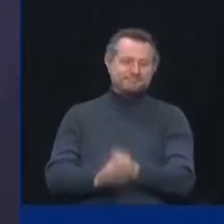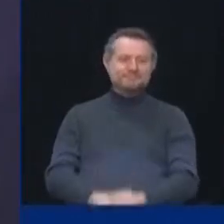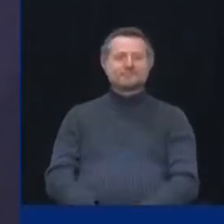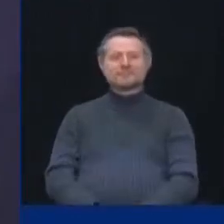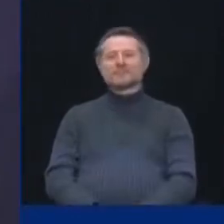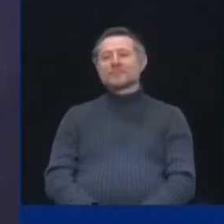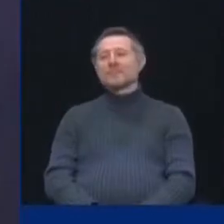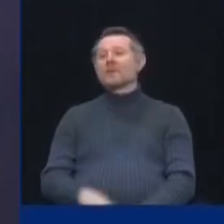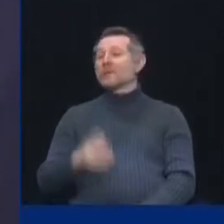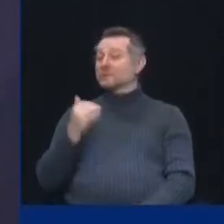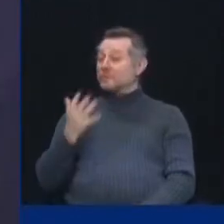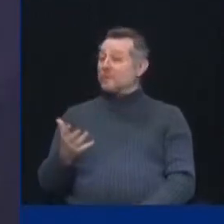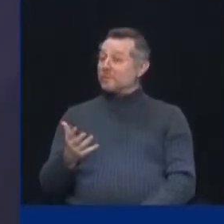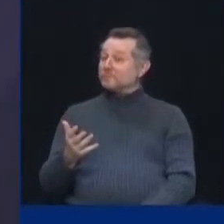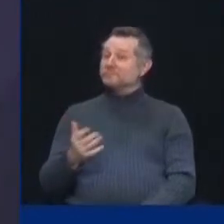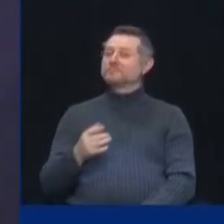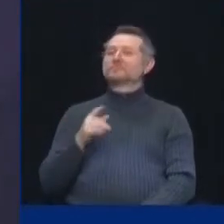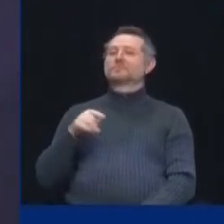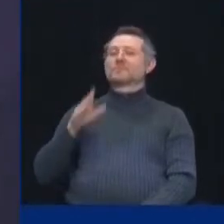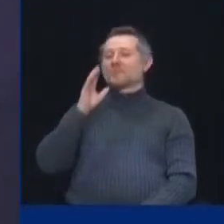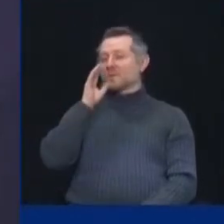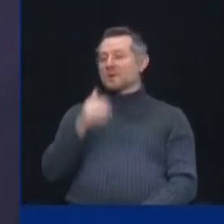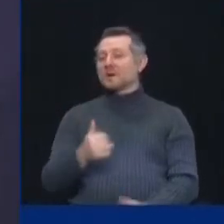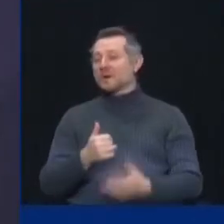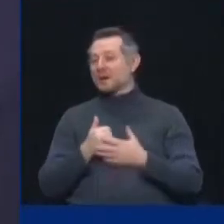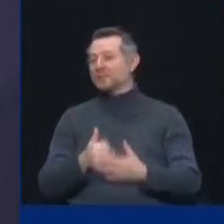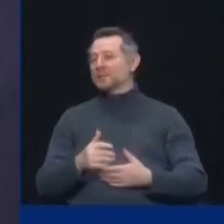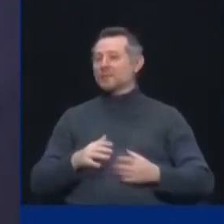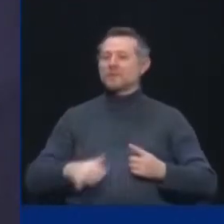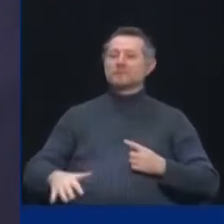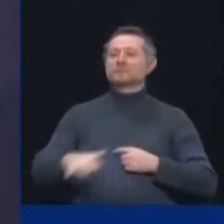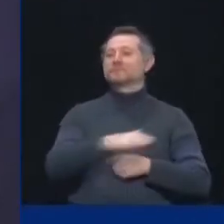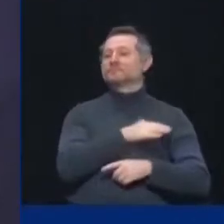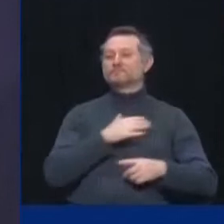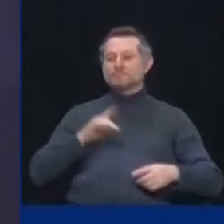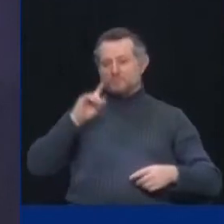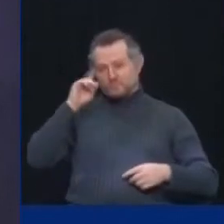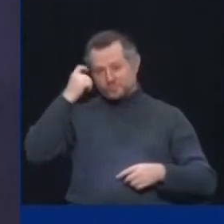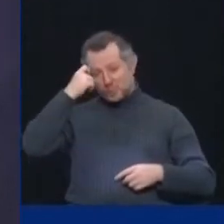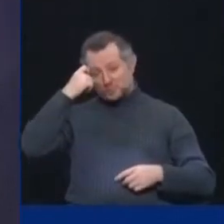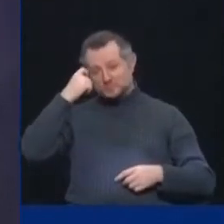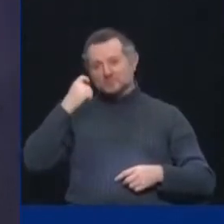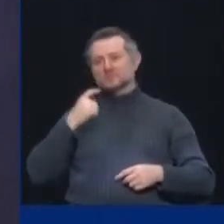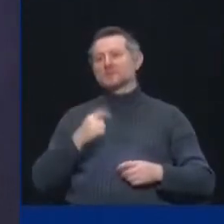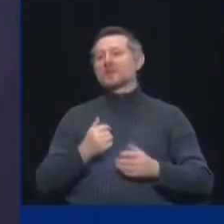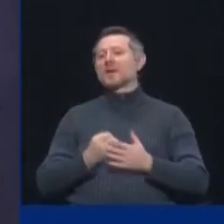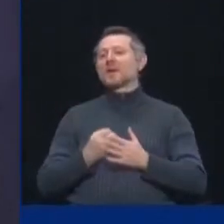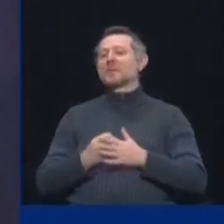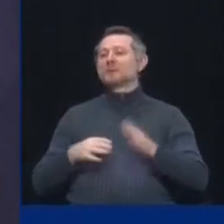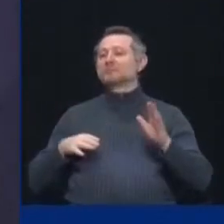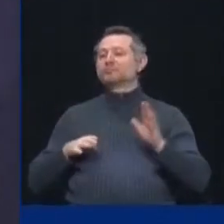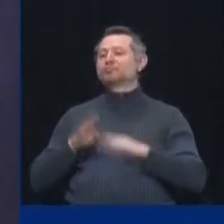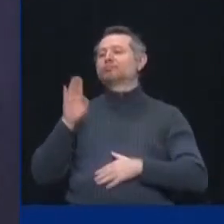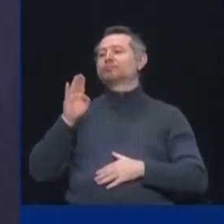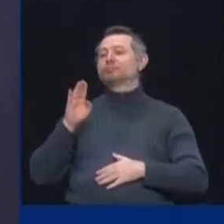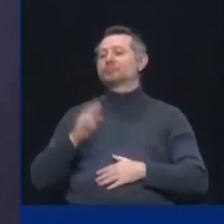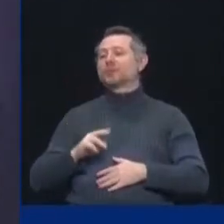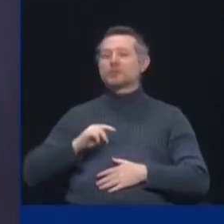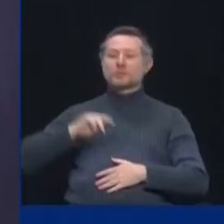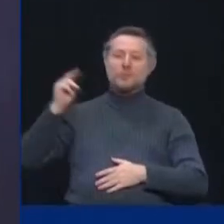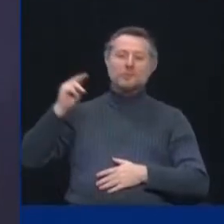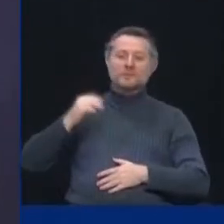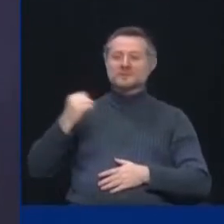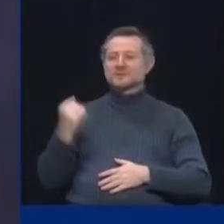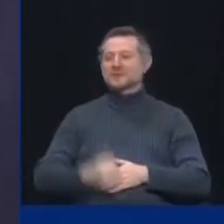So it is going to revitalize the entire area, north, south,